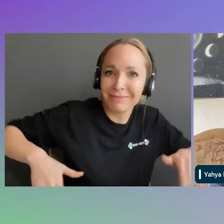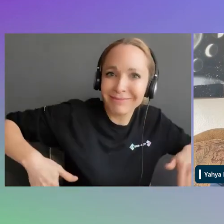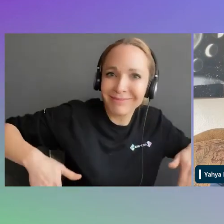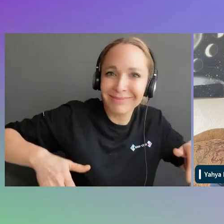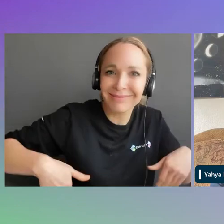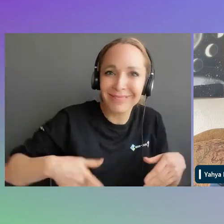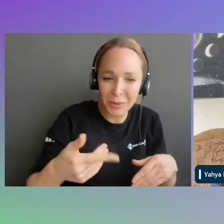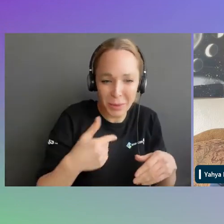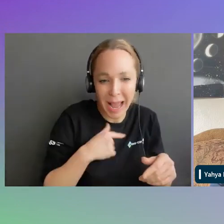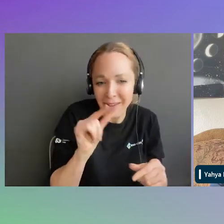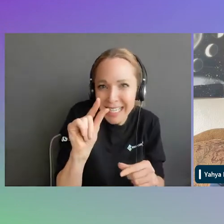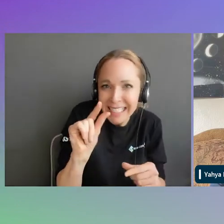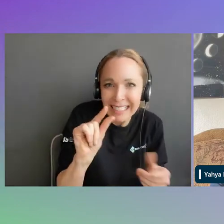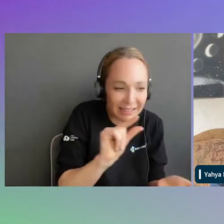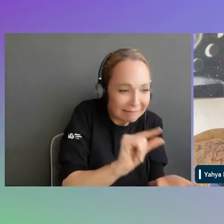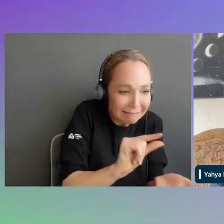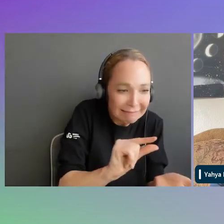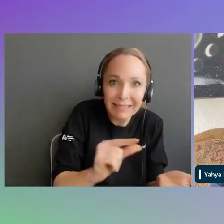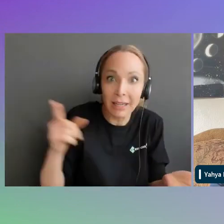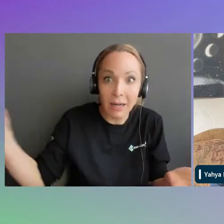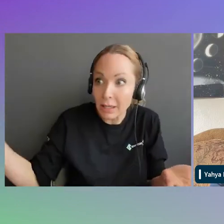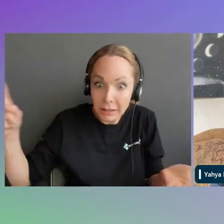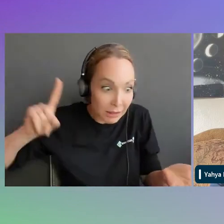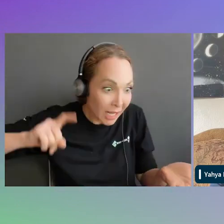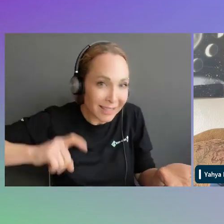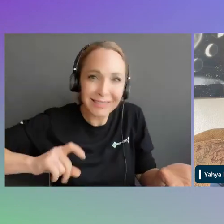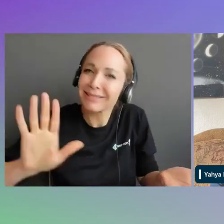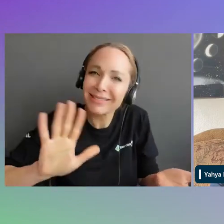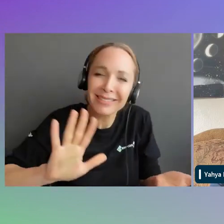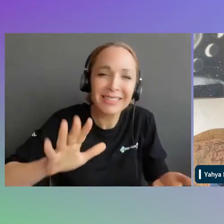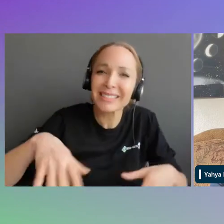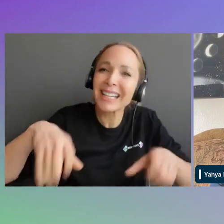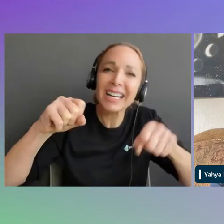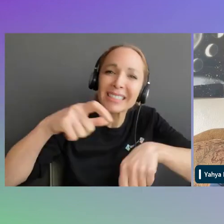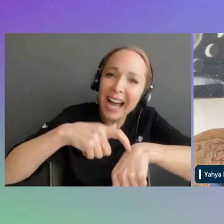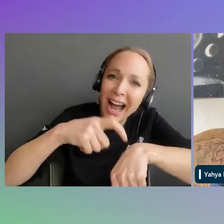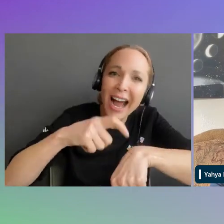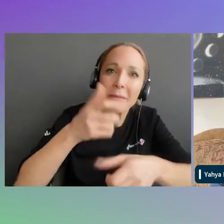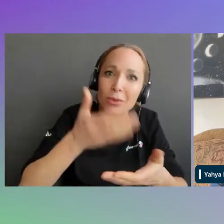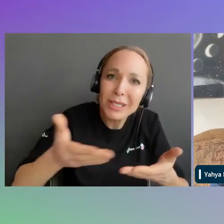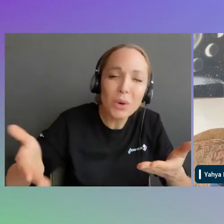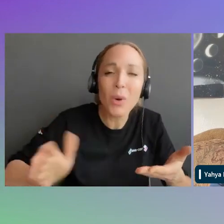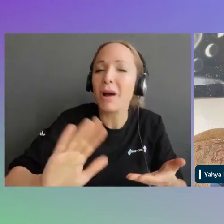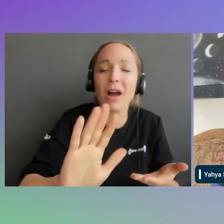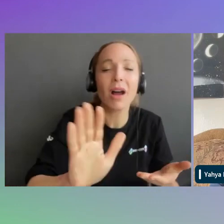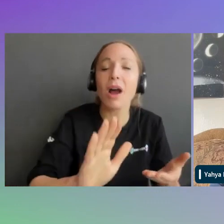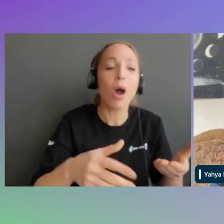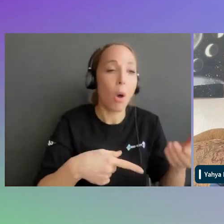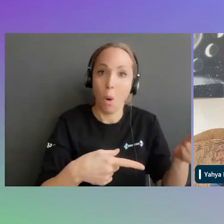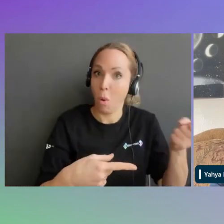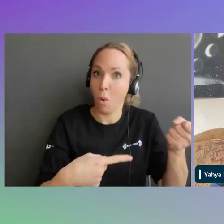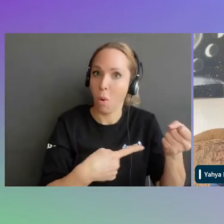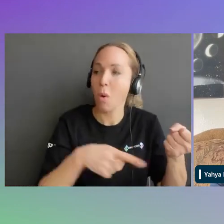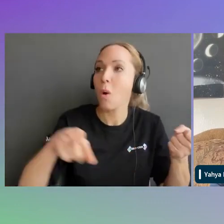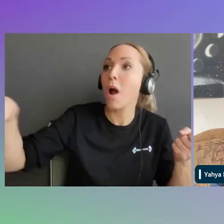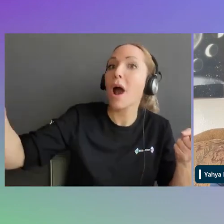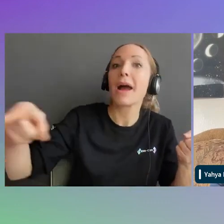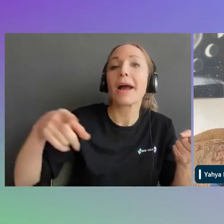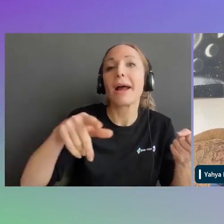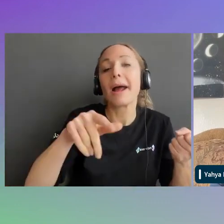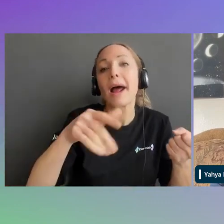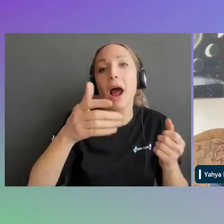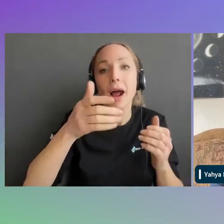is time and resource intensive. I would recommend saving that for your actual app, right? Do your automated and your manual screen